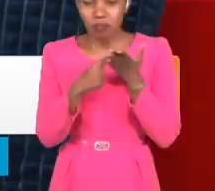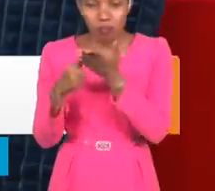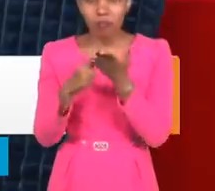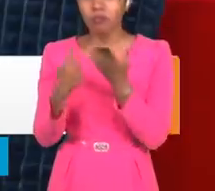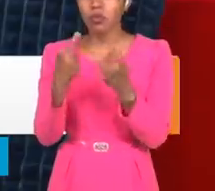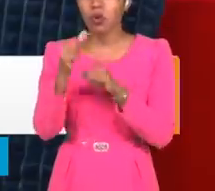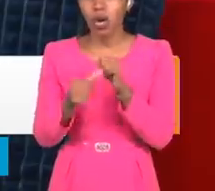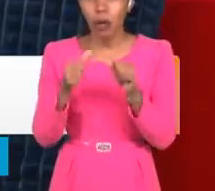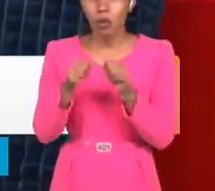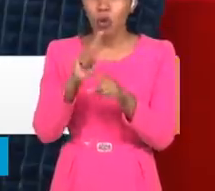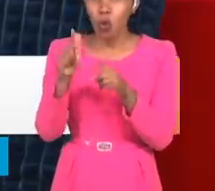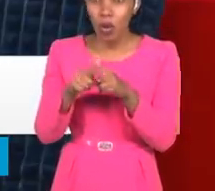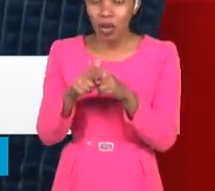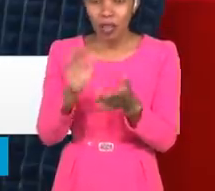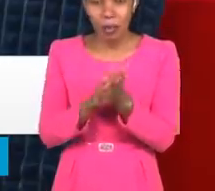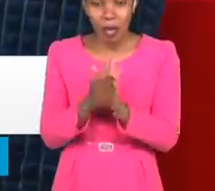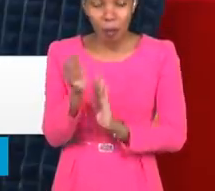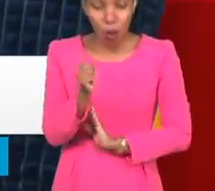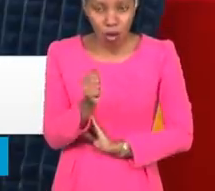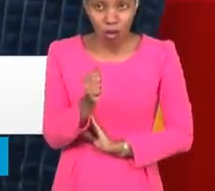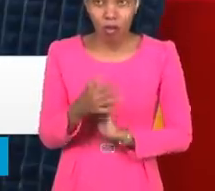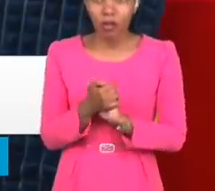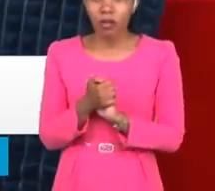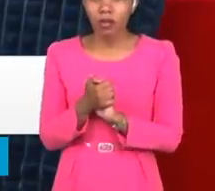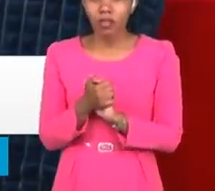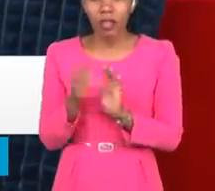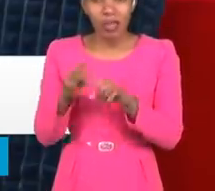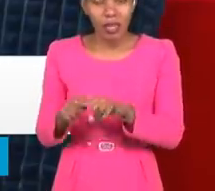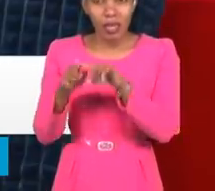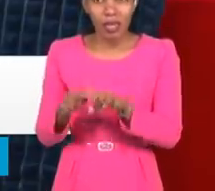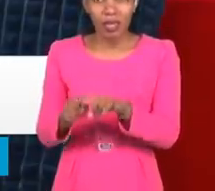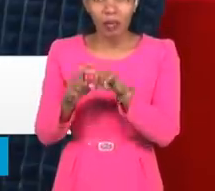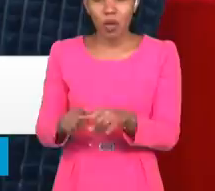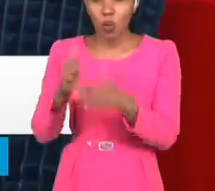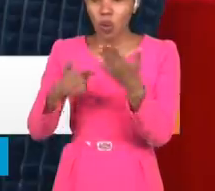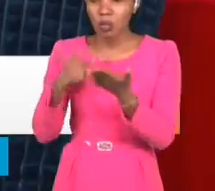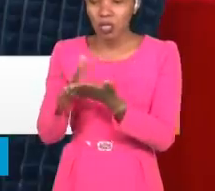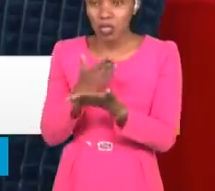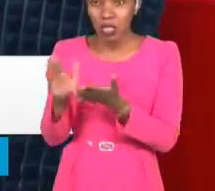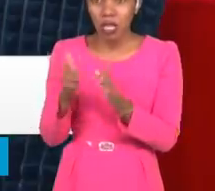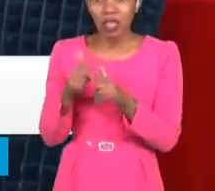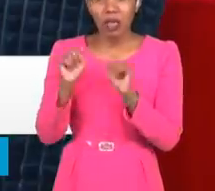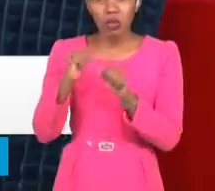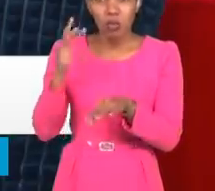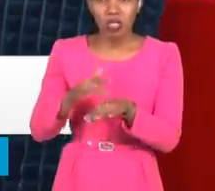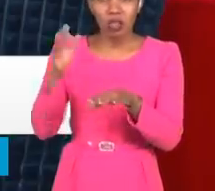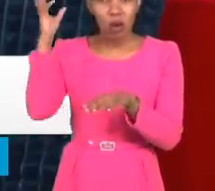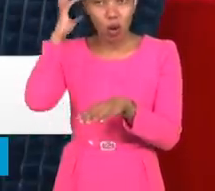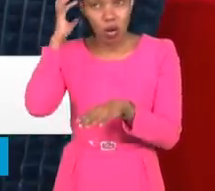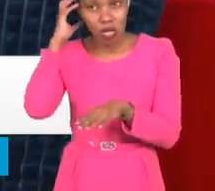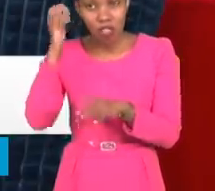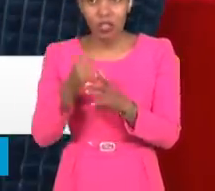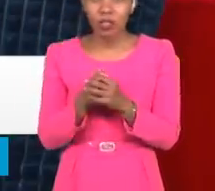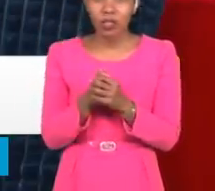mentioned when they are now older. And depending on what I shared, it can affect their college